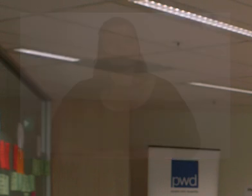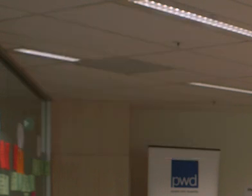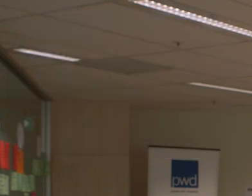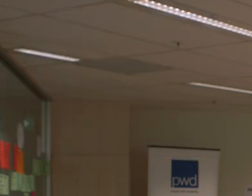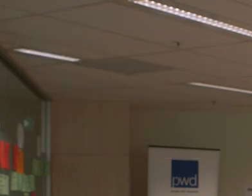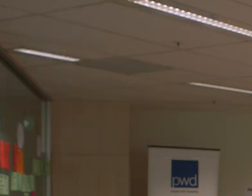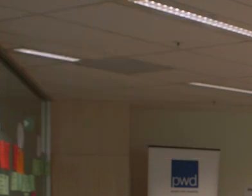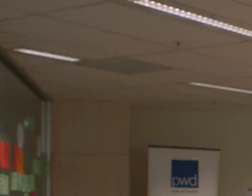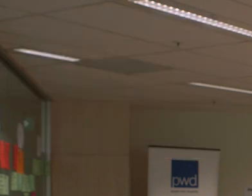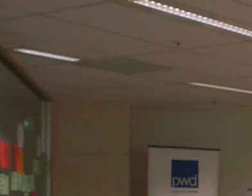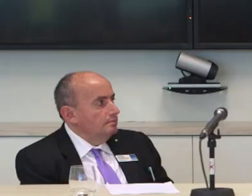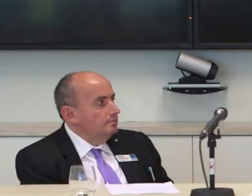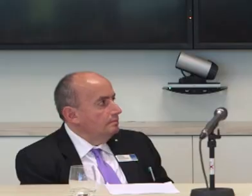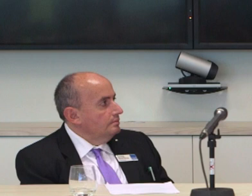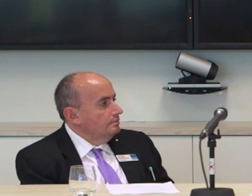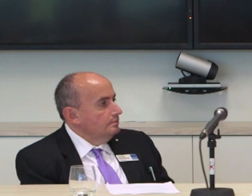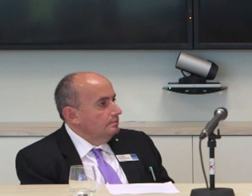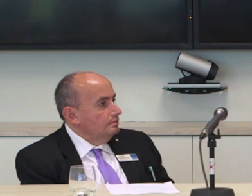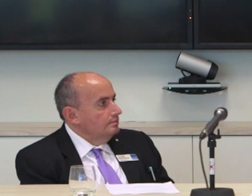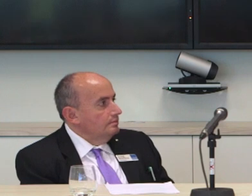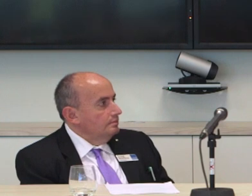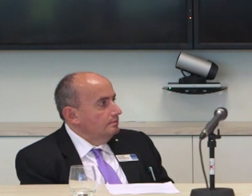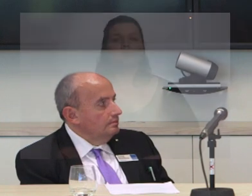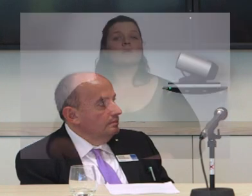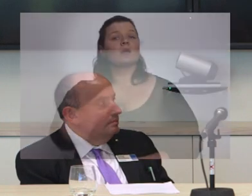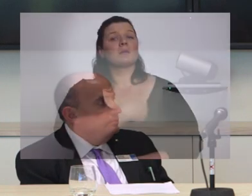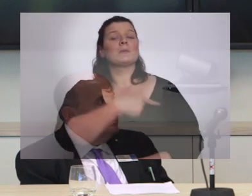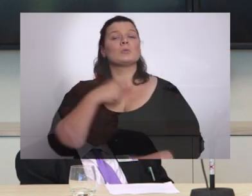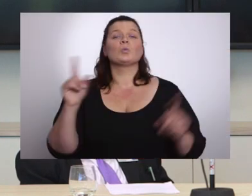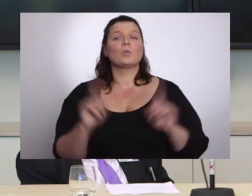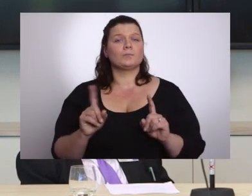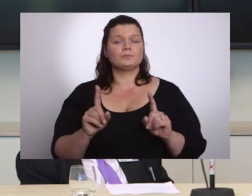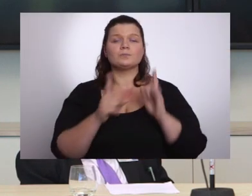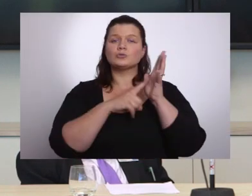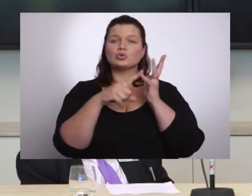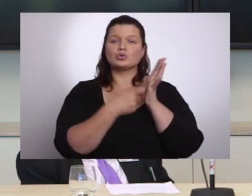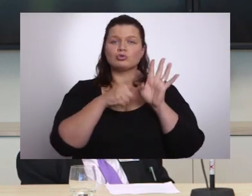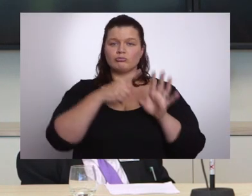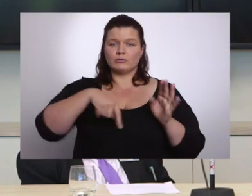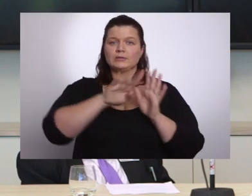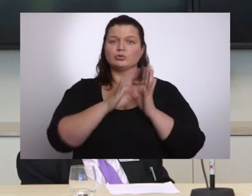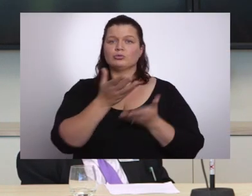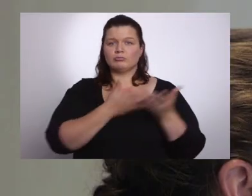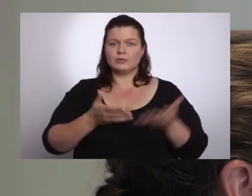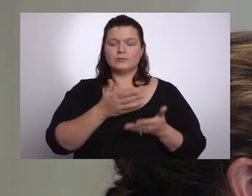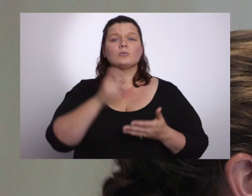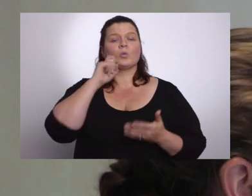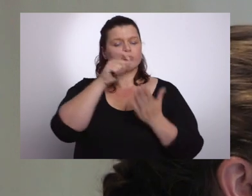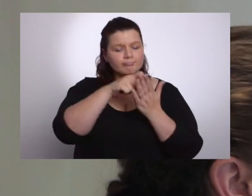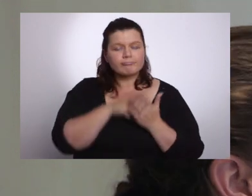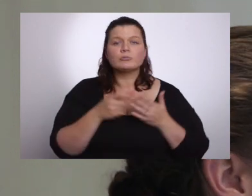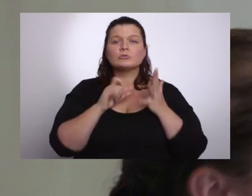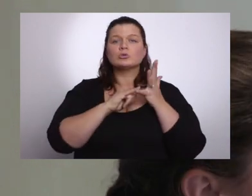report to respond to it publicly. Craig. So the commitment is that there is going to be a scorecard which is being presented